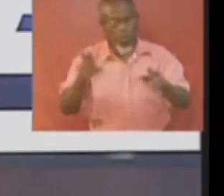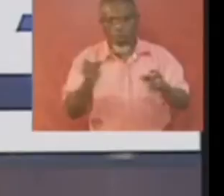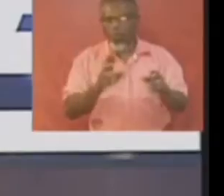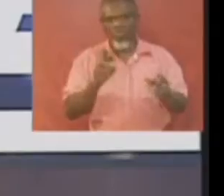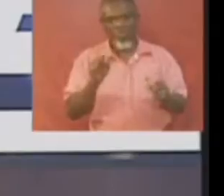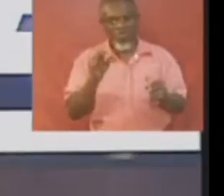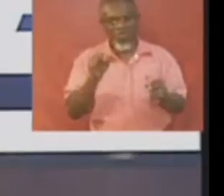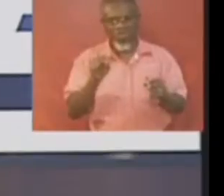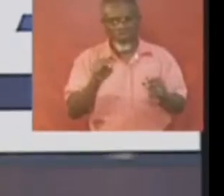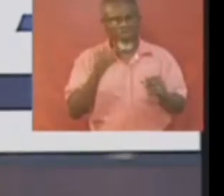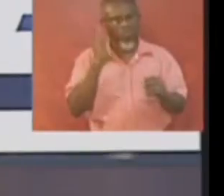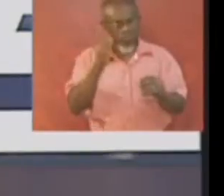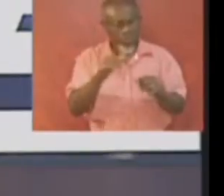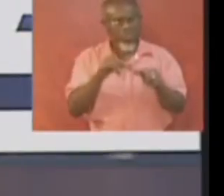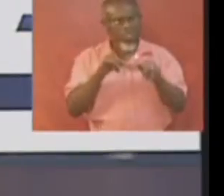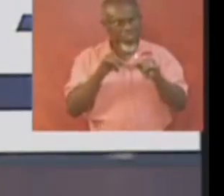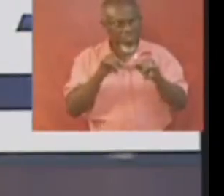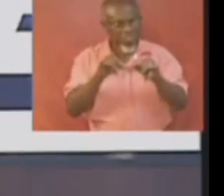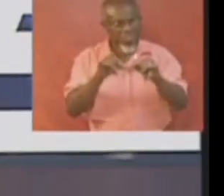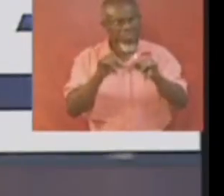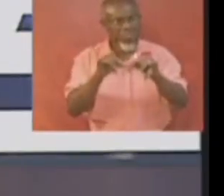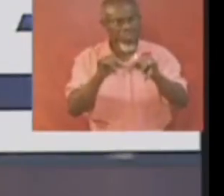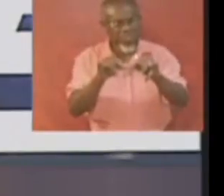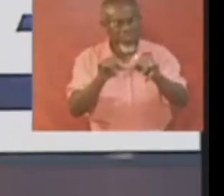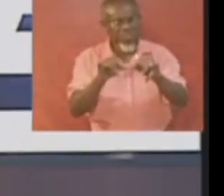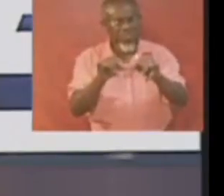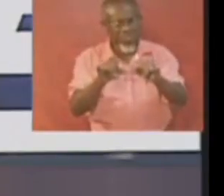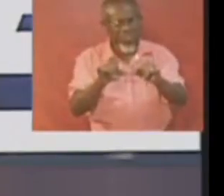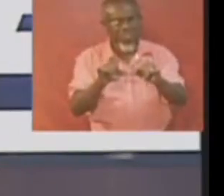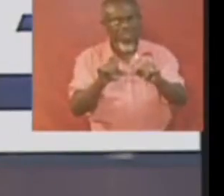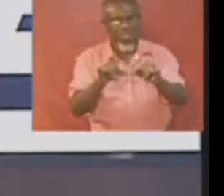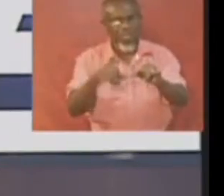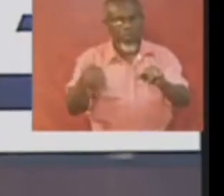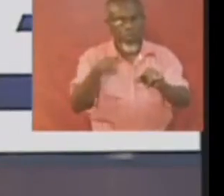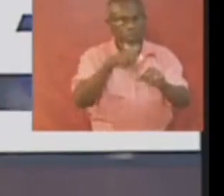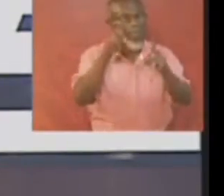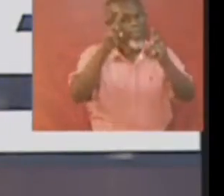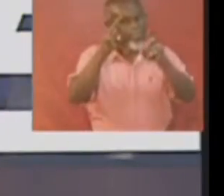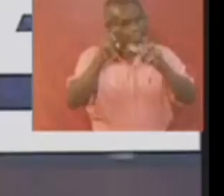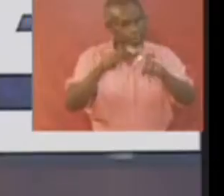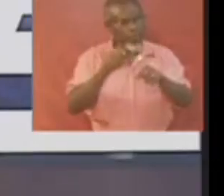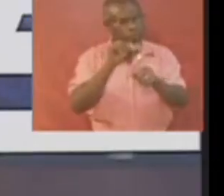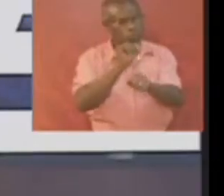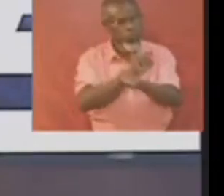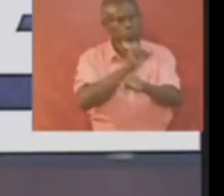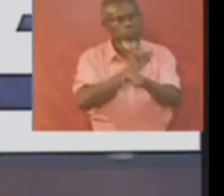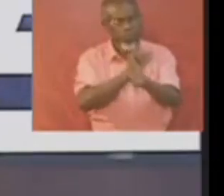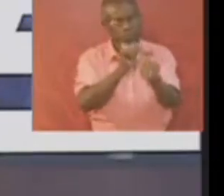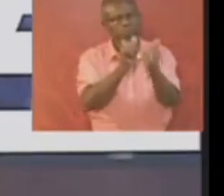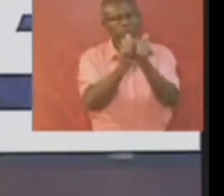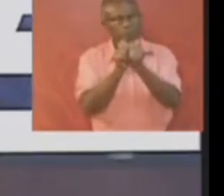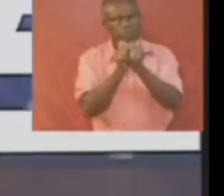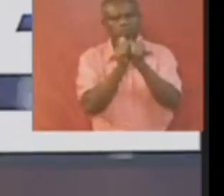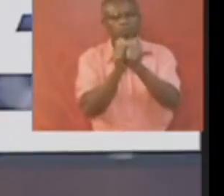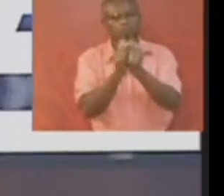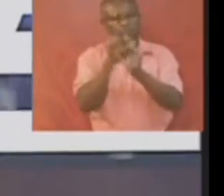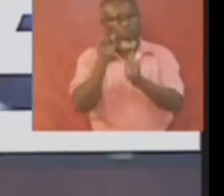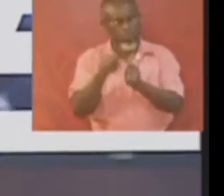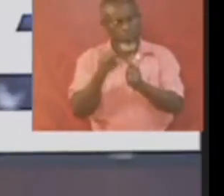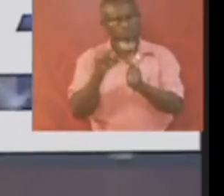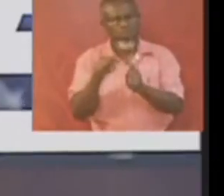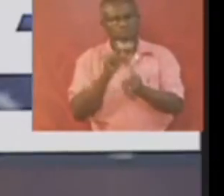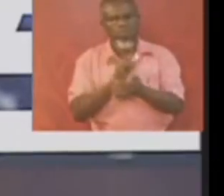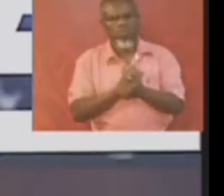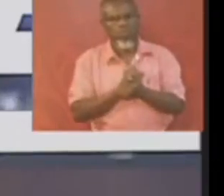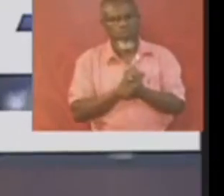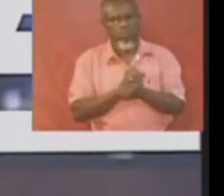progress can be reversed if we fail collectively as a population to follow the public health